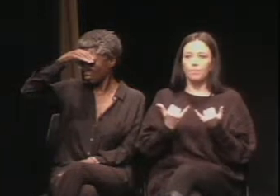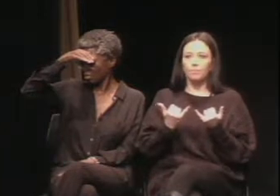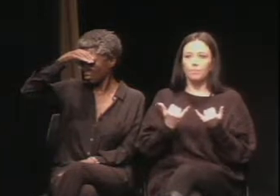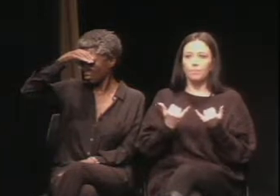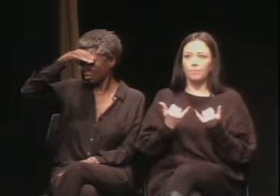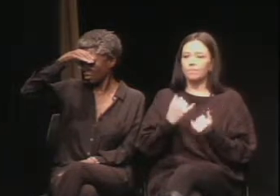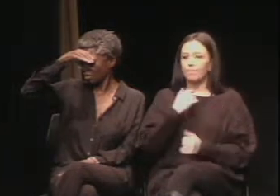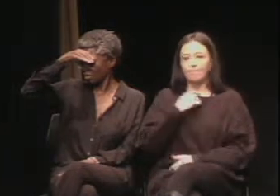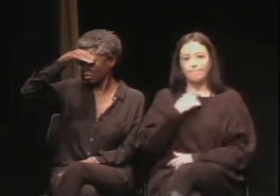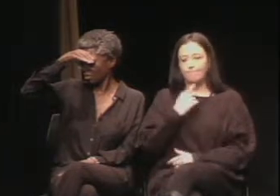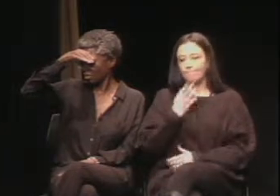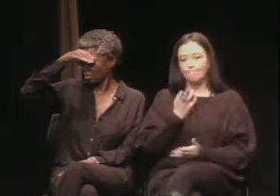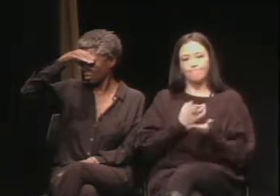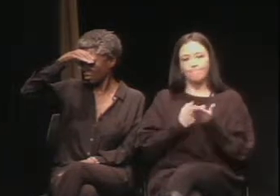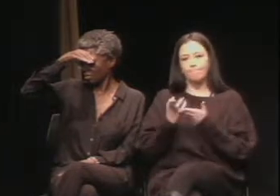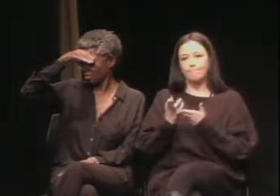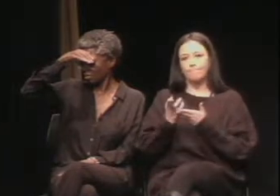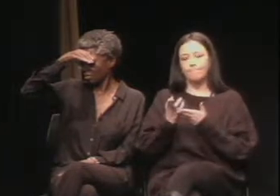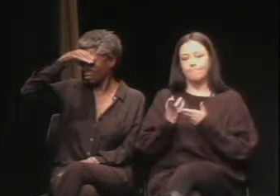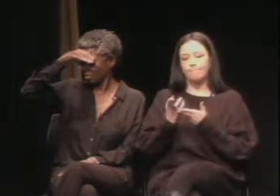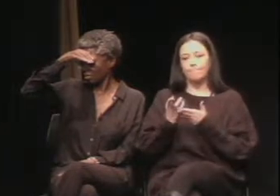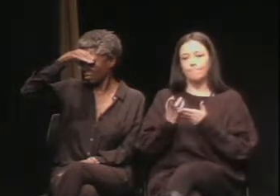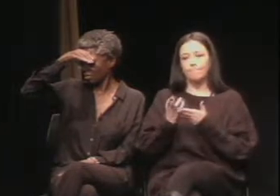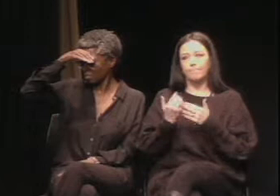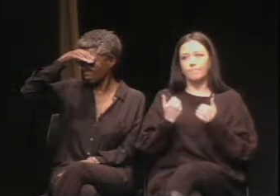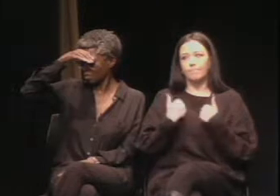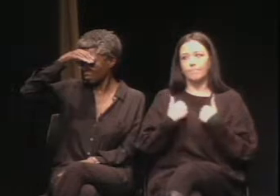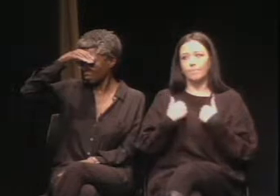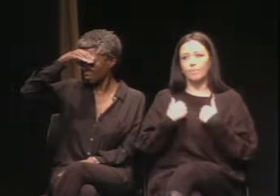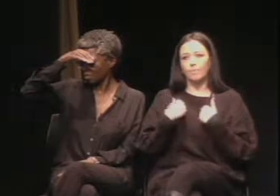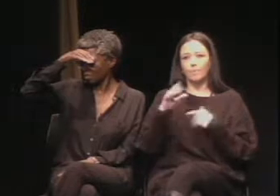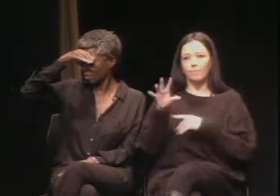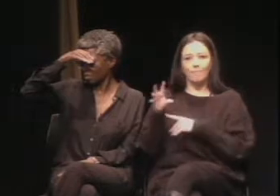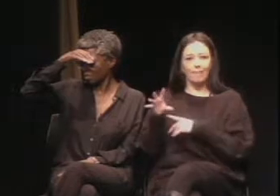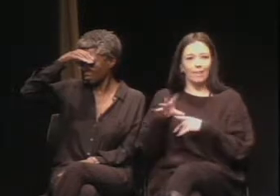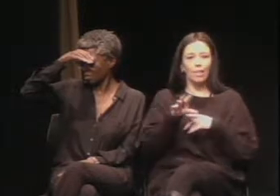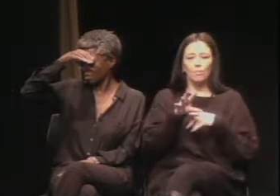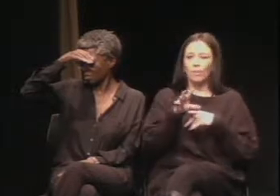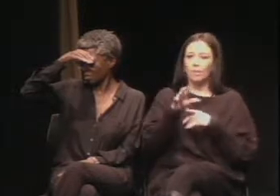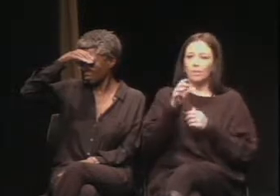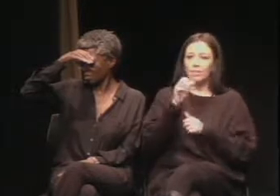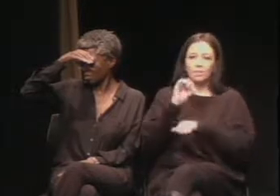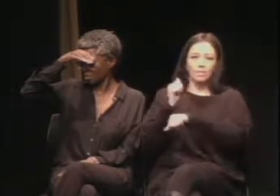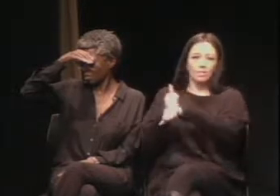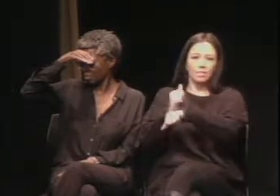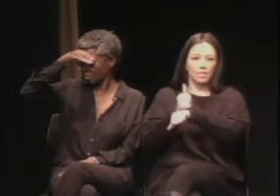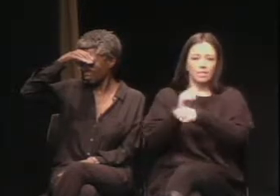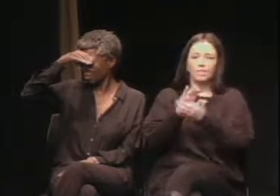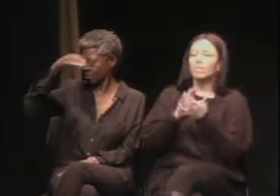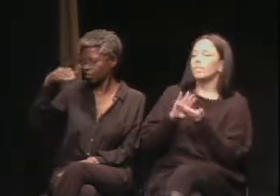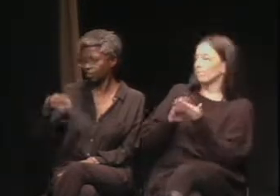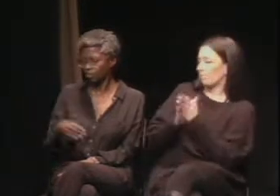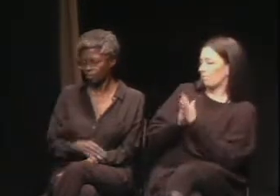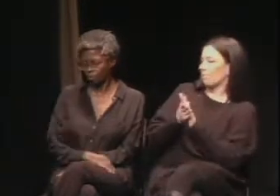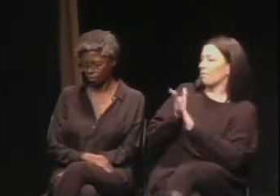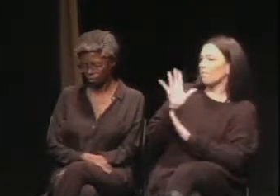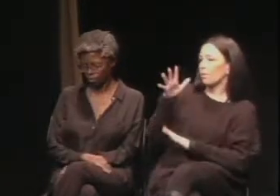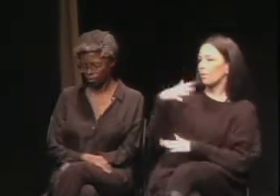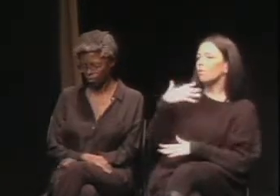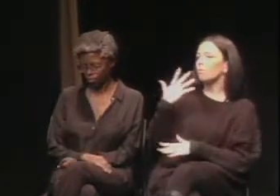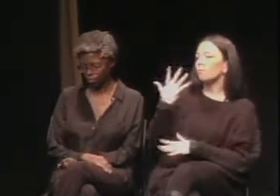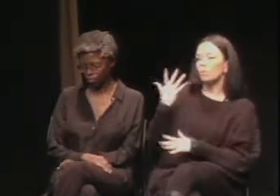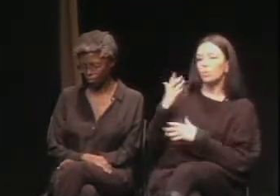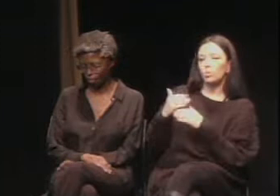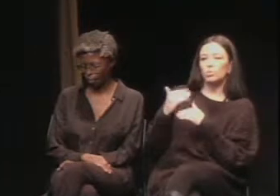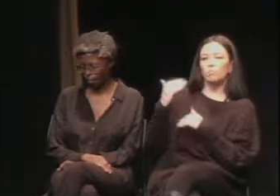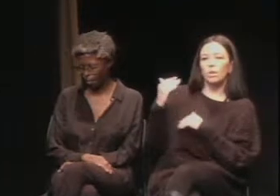Yeah. And, I'm telling you, they got some, you know, we got cameras everywhere. No, it's really getting out of hand. It's certainly getting